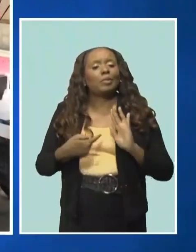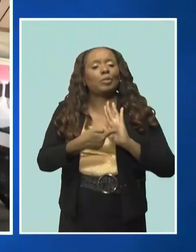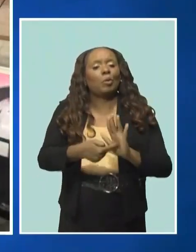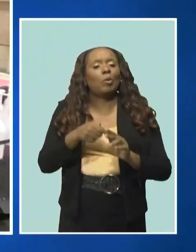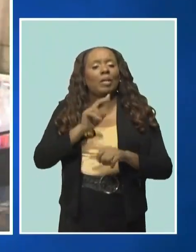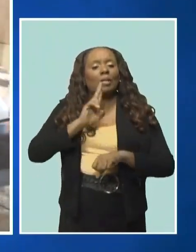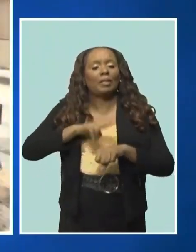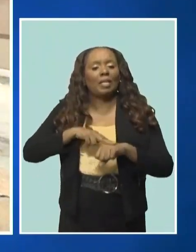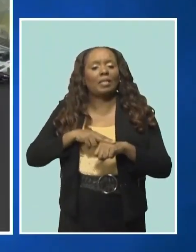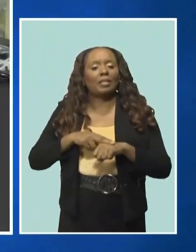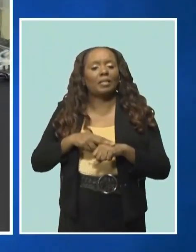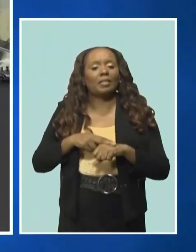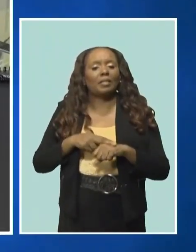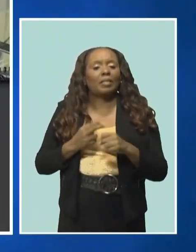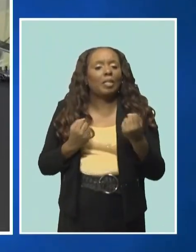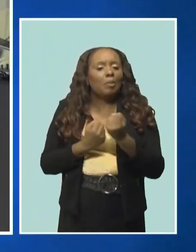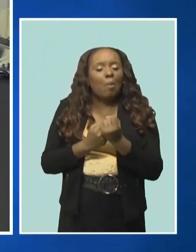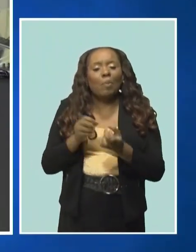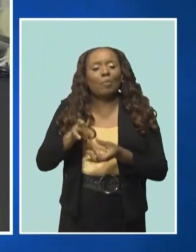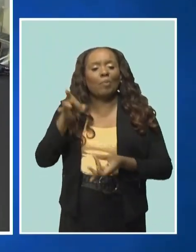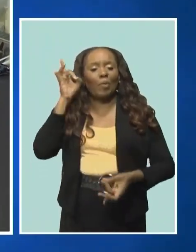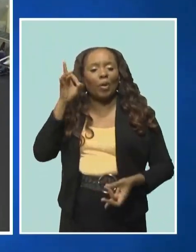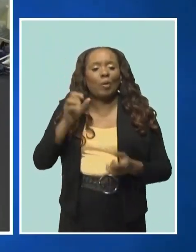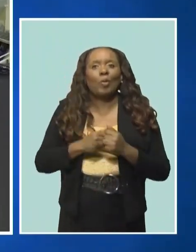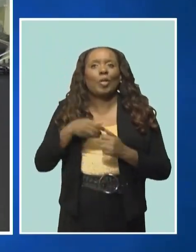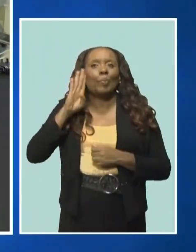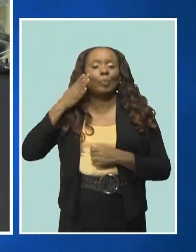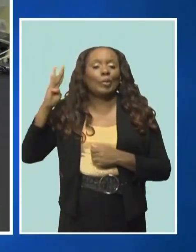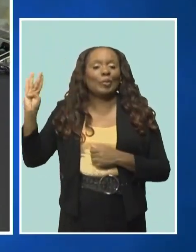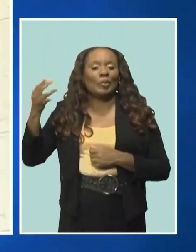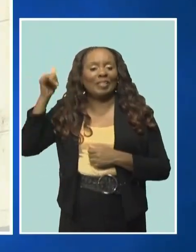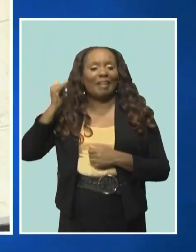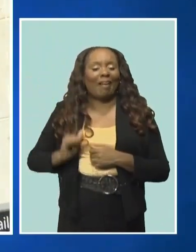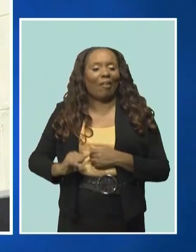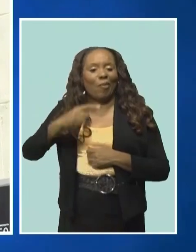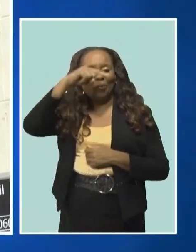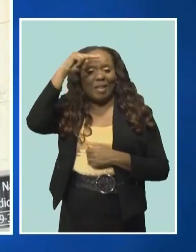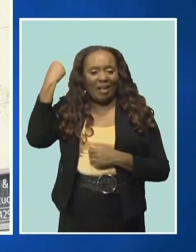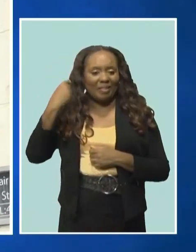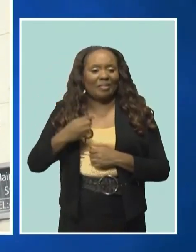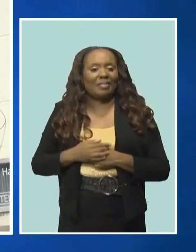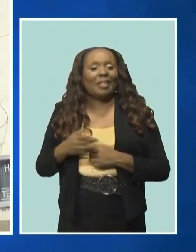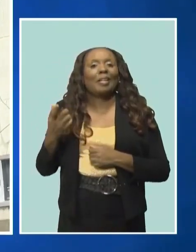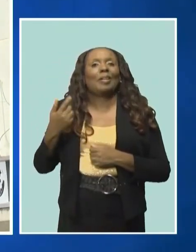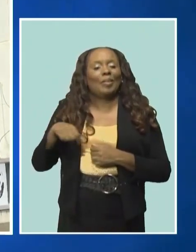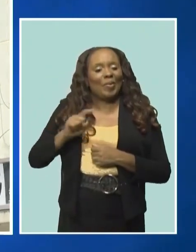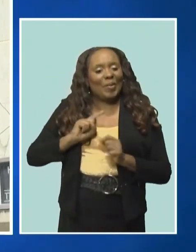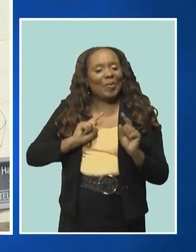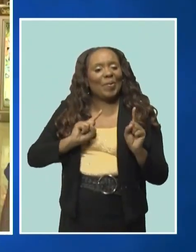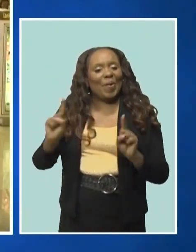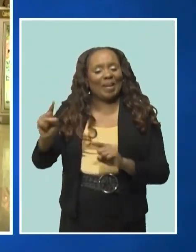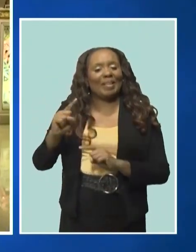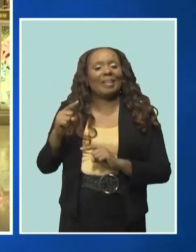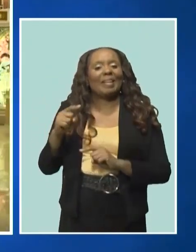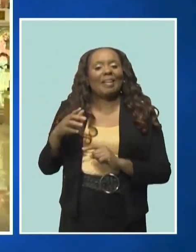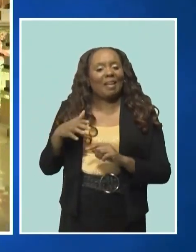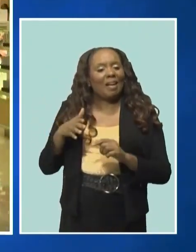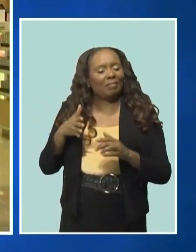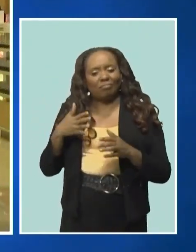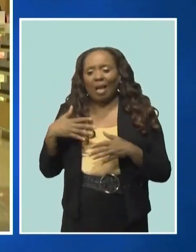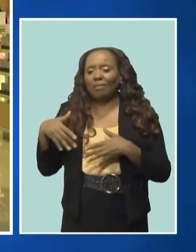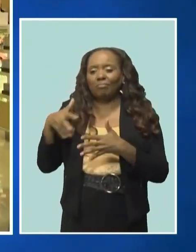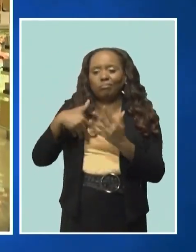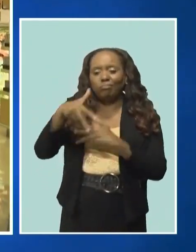national support with prominent displays of the blue, yellow and black. A CBC crew took to the streets today, and this is what people